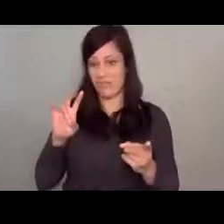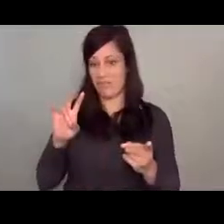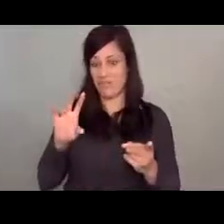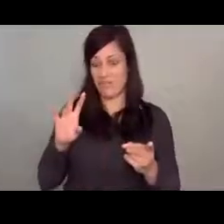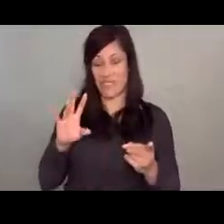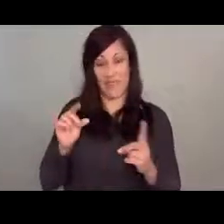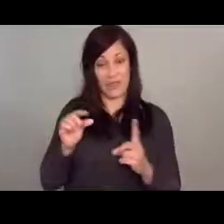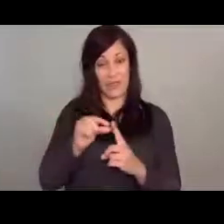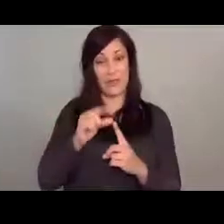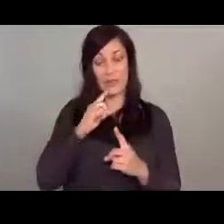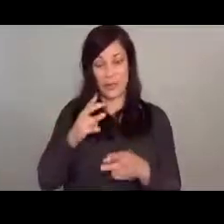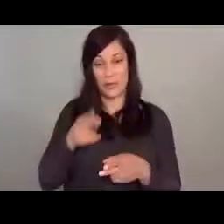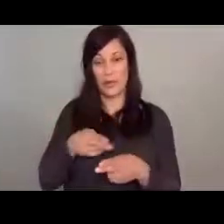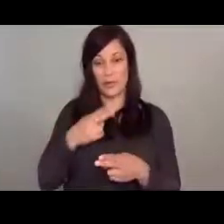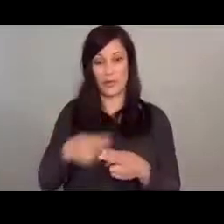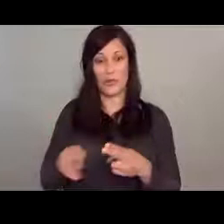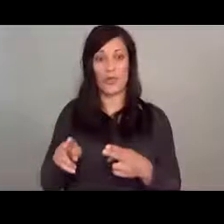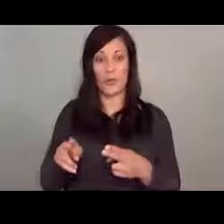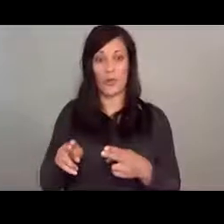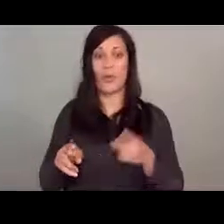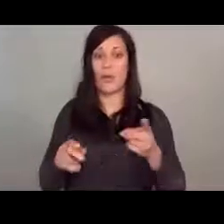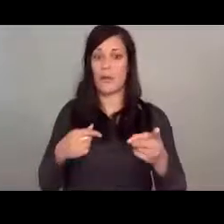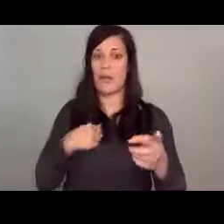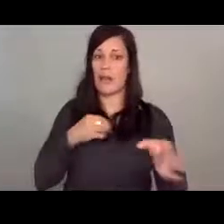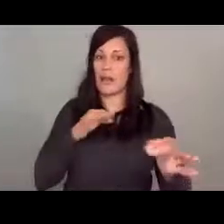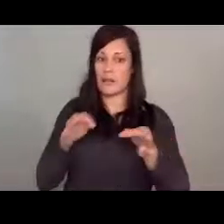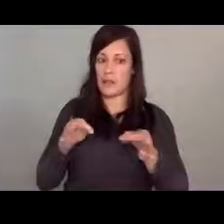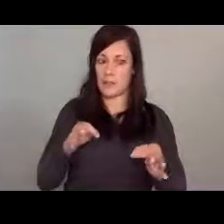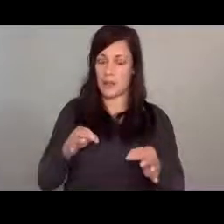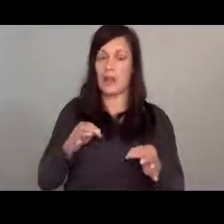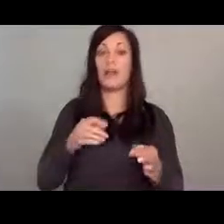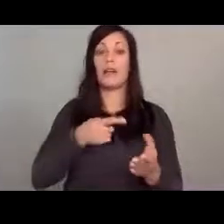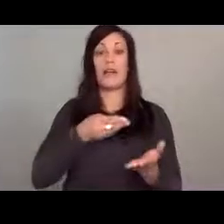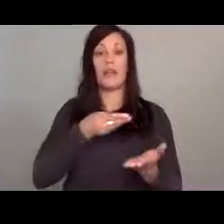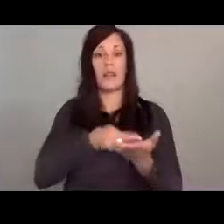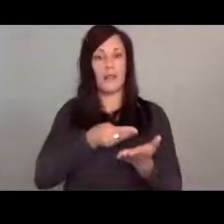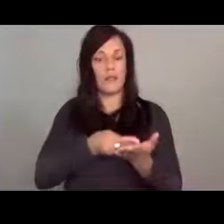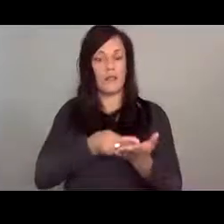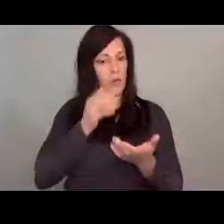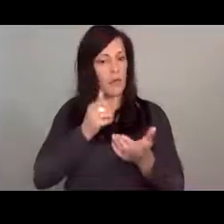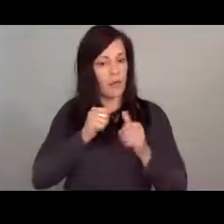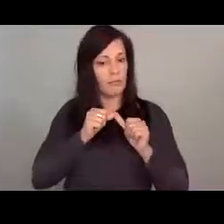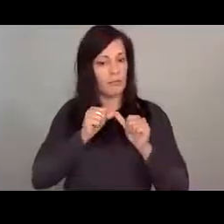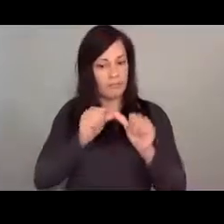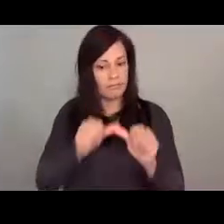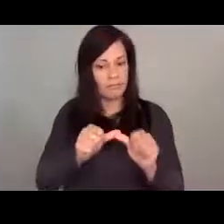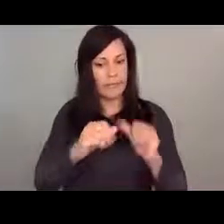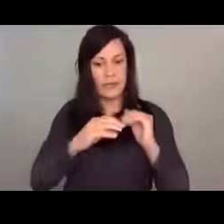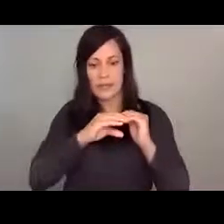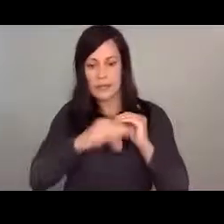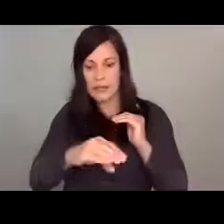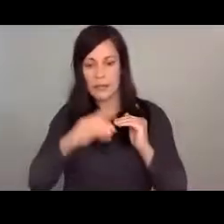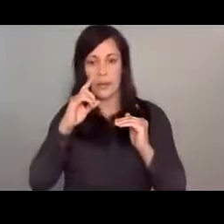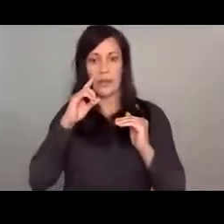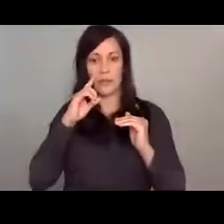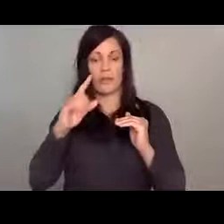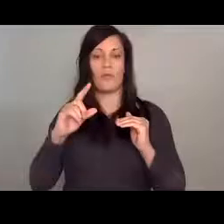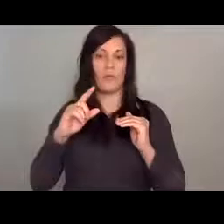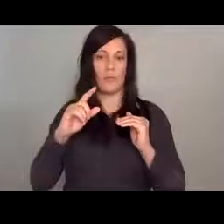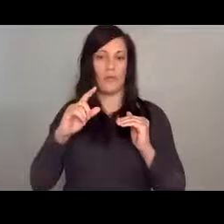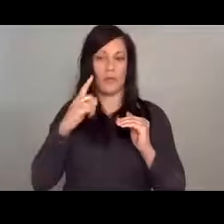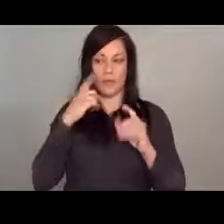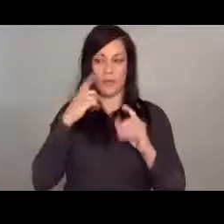much, but in here, this is where I explained that the funding will enable us to stabilize from 2020, the